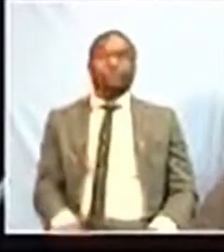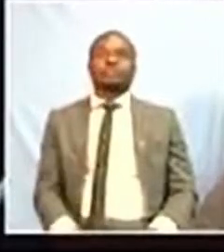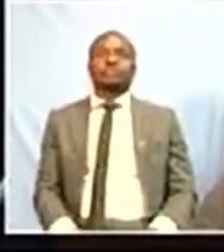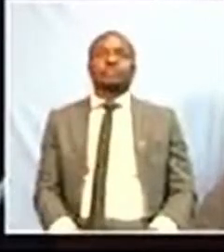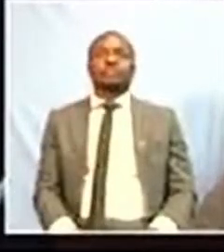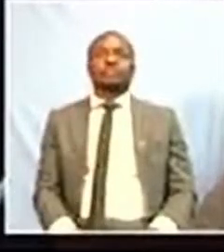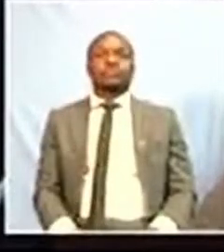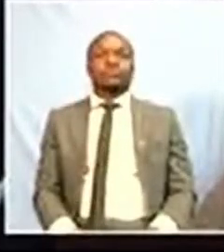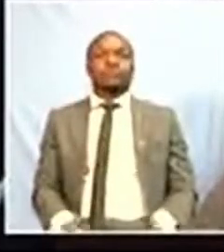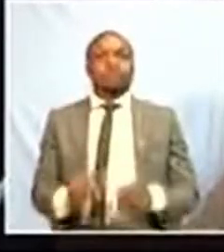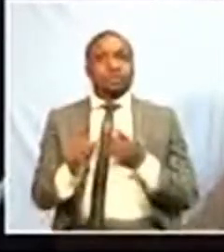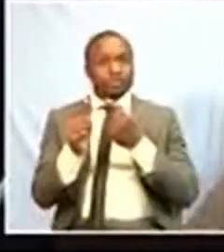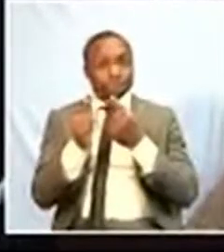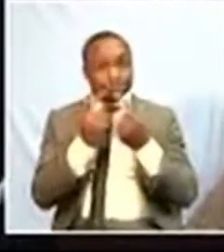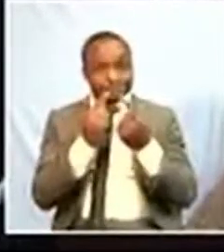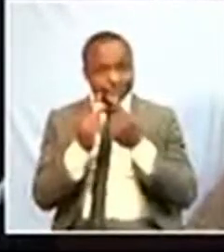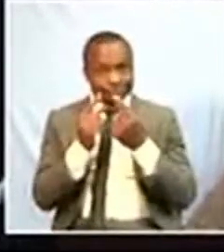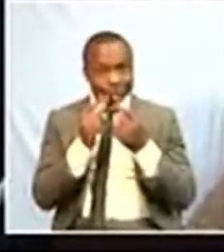2025, which is talking of,